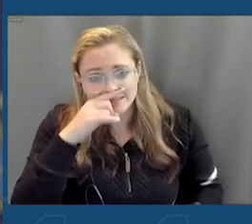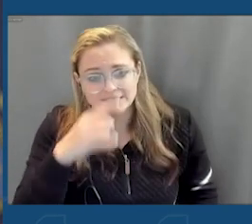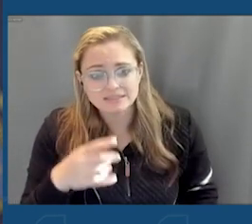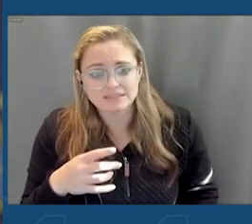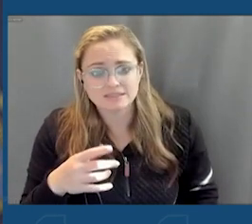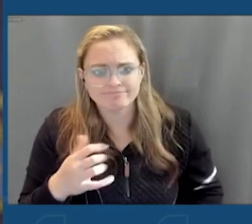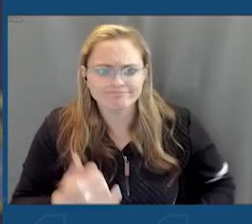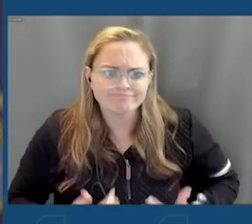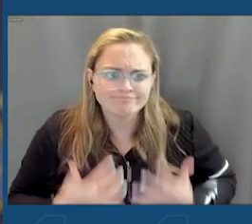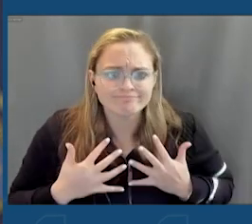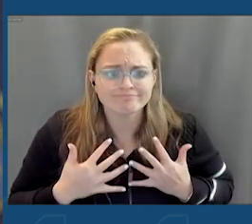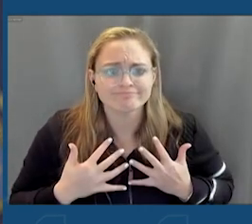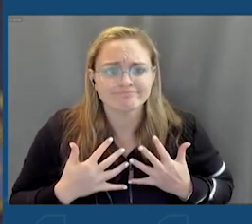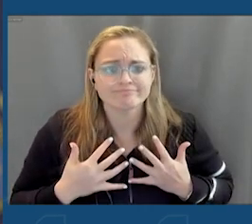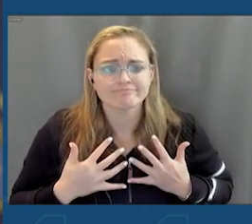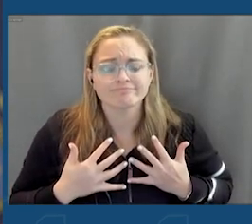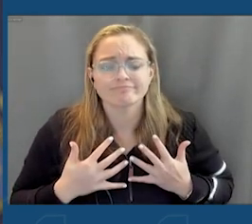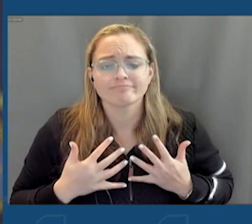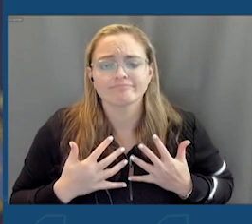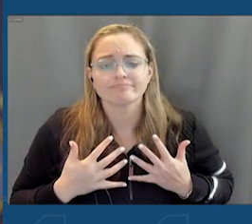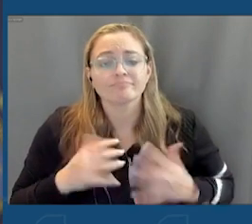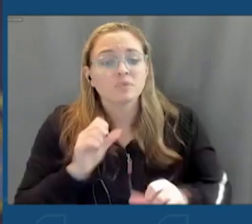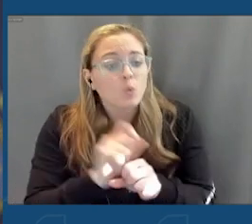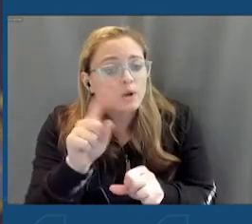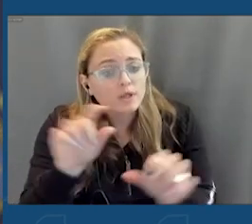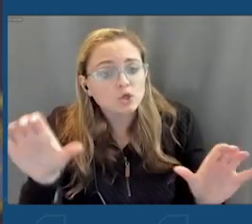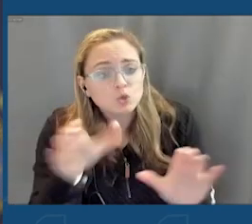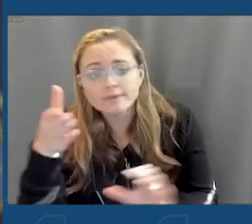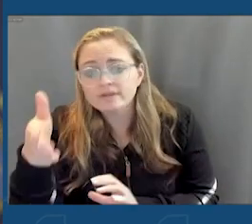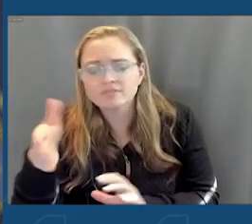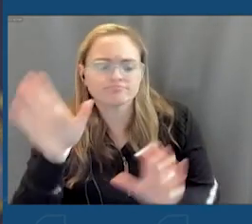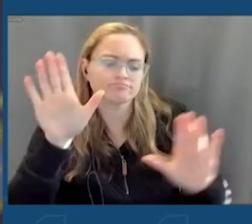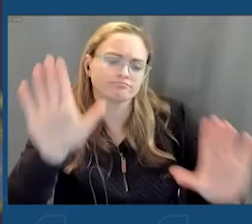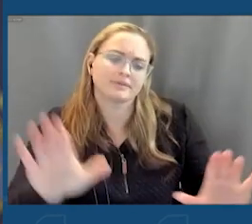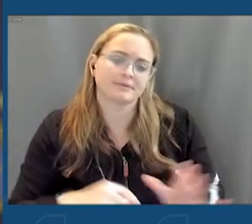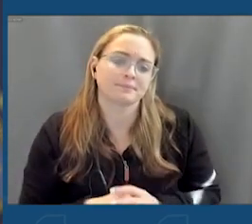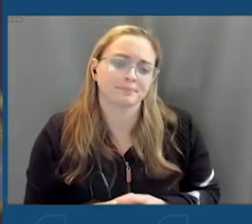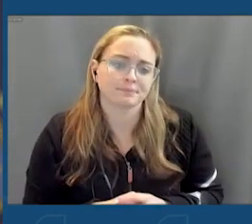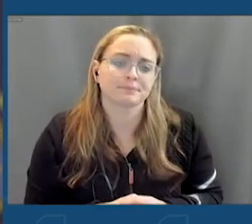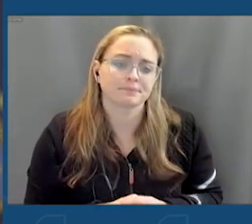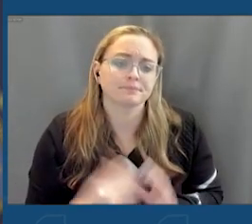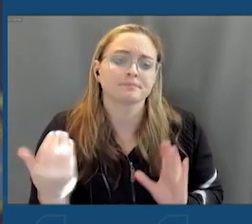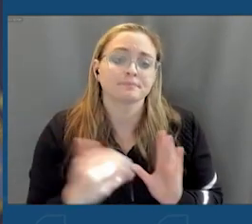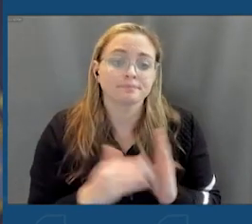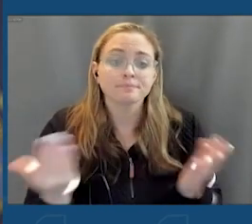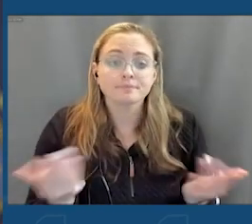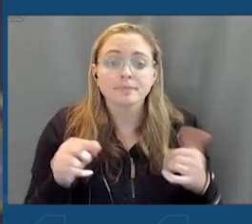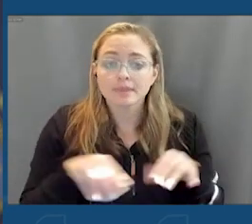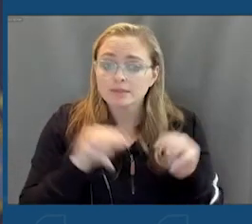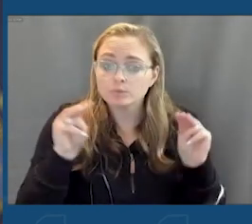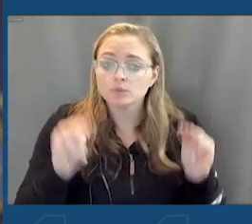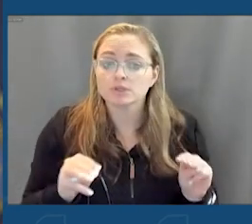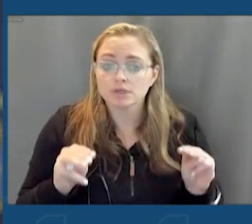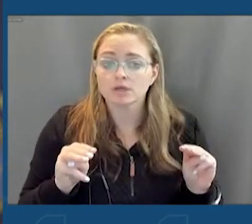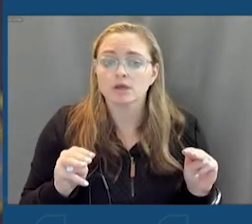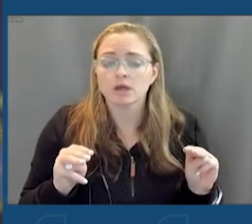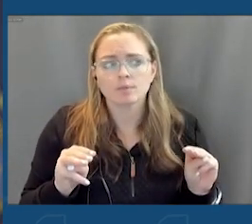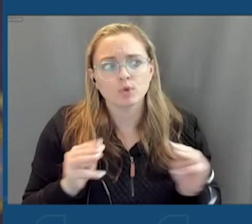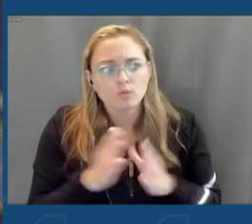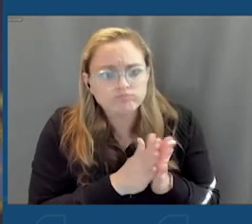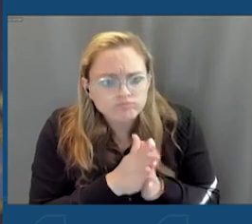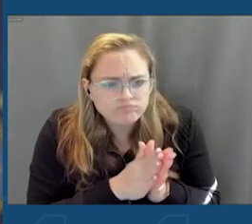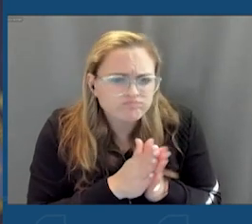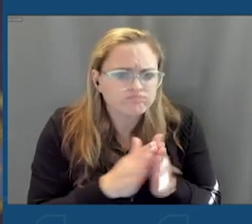thrive. And the work that they're doing over there is incredible. And again, here at this museum, you stimulate the kids, you give them